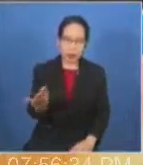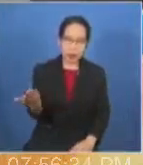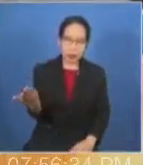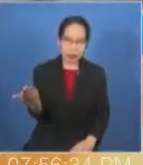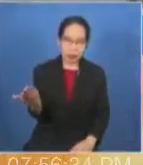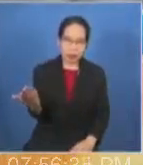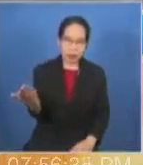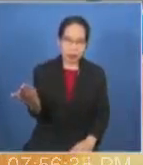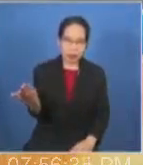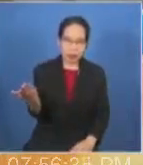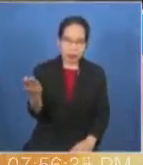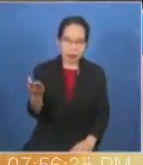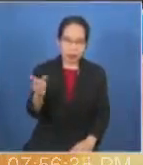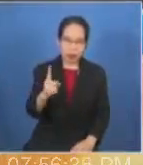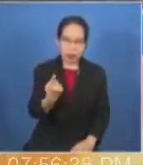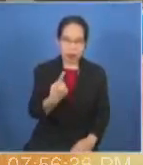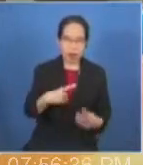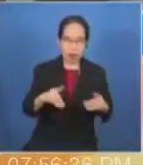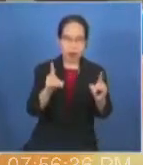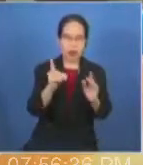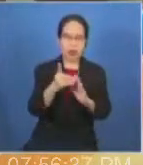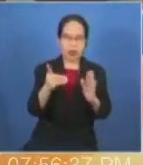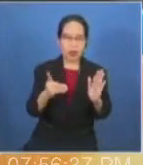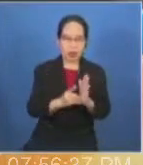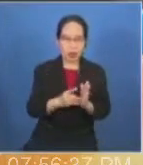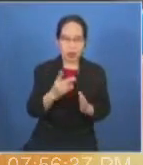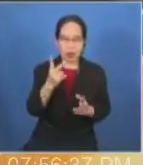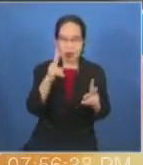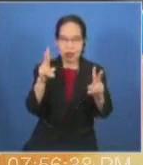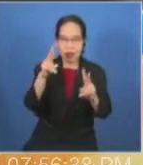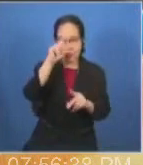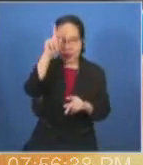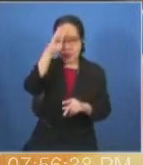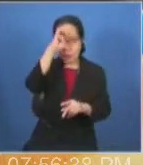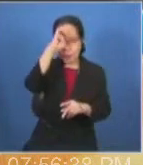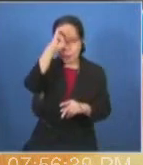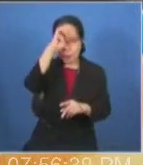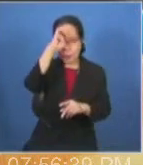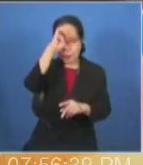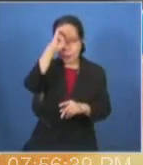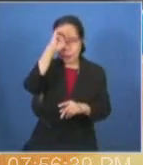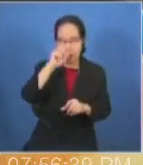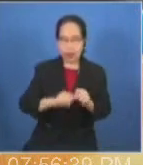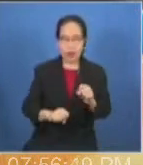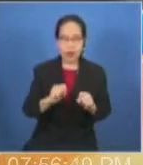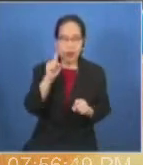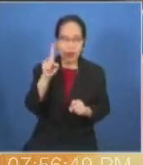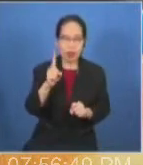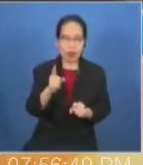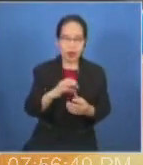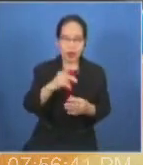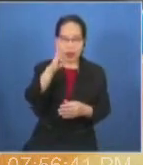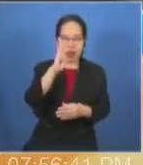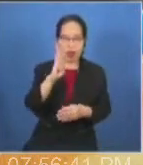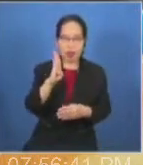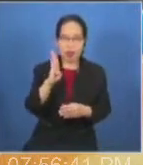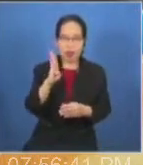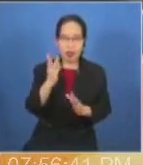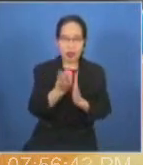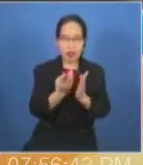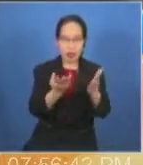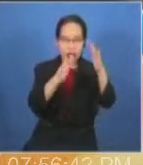me, it was only during the indoctrination that I got to see Brother Ellie. So the will of God in